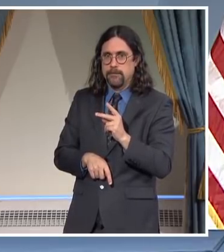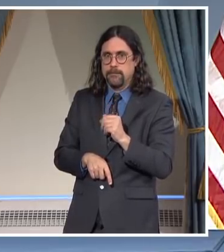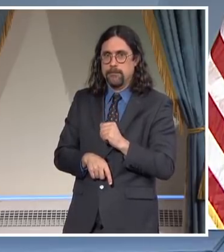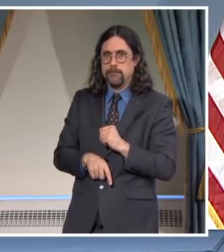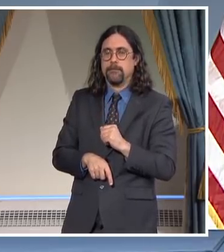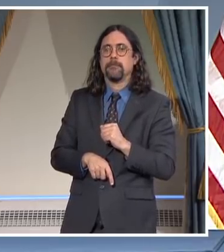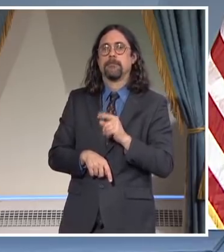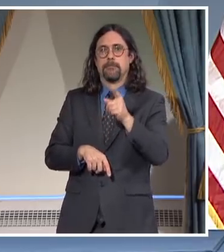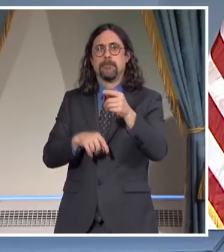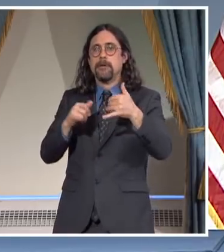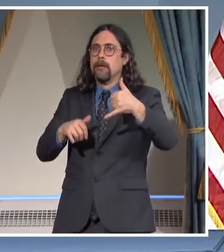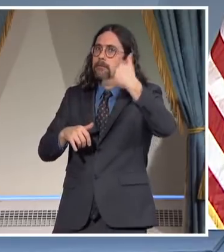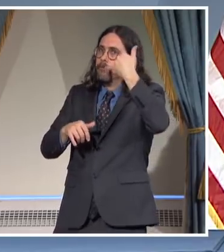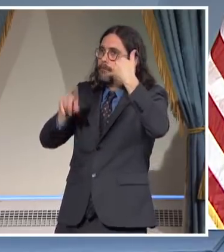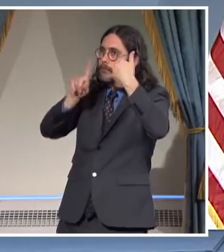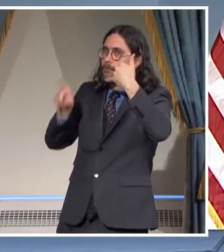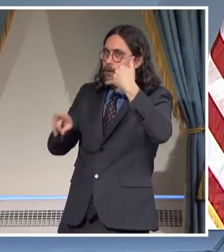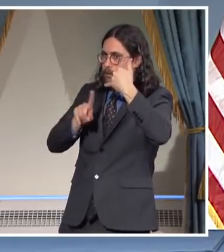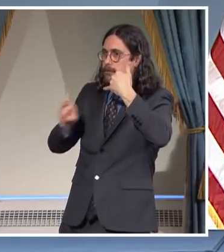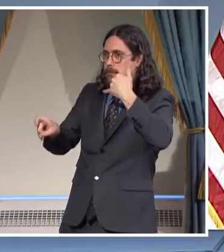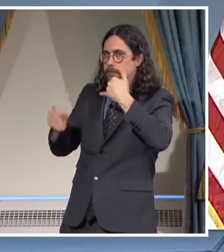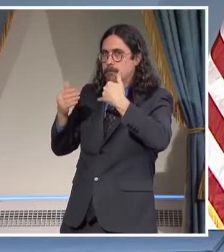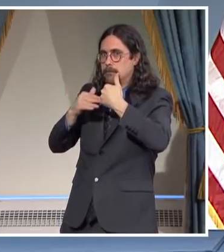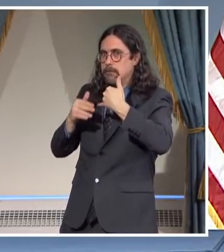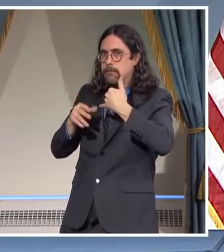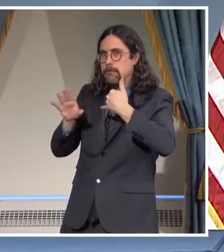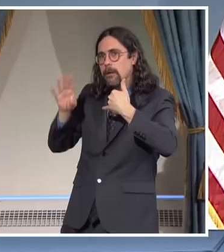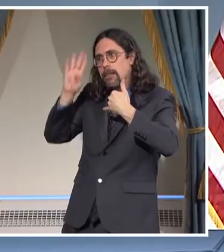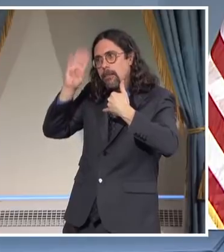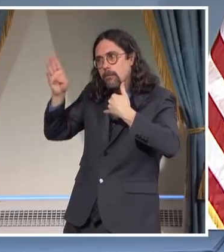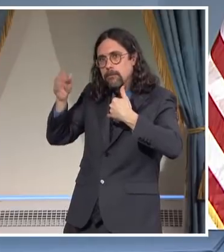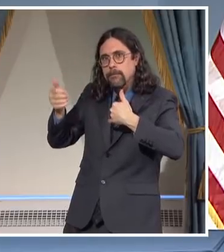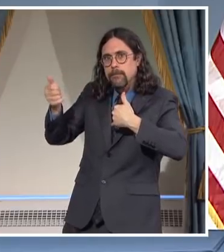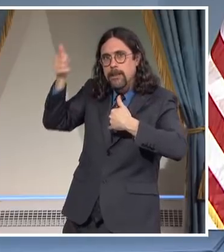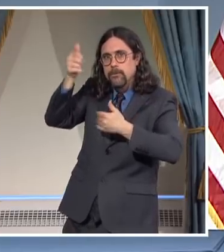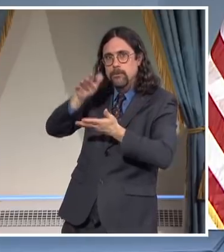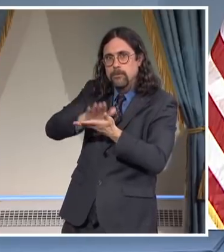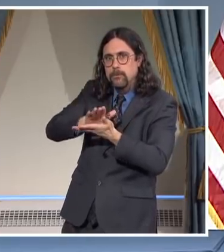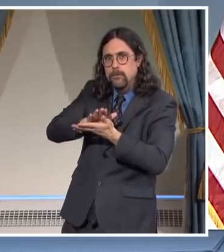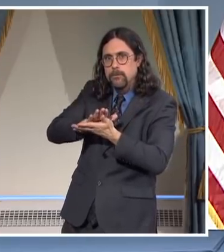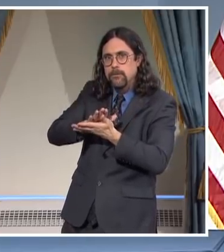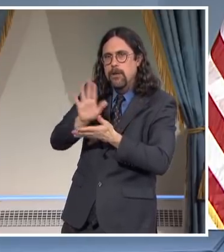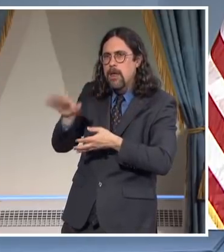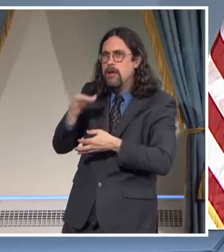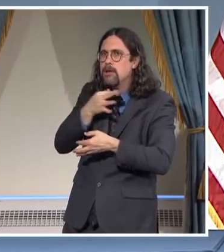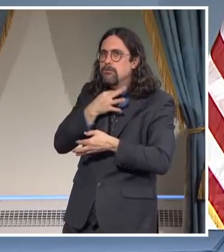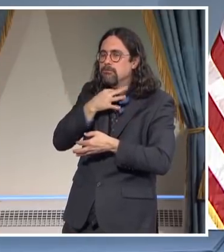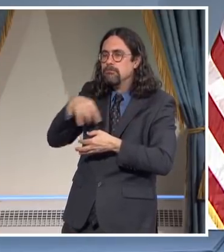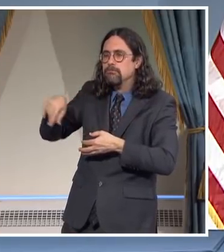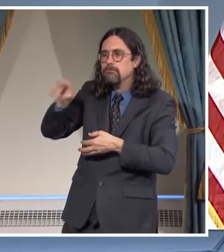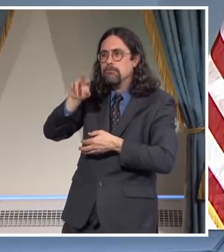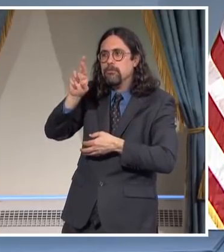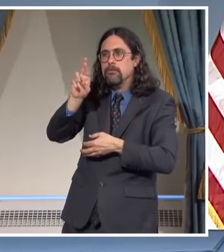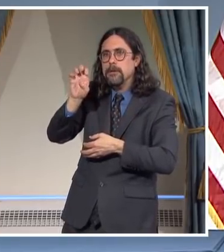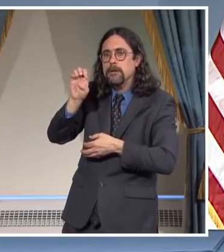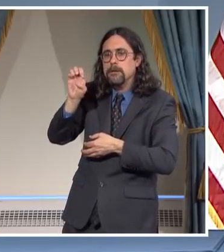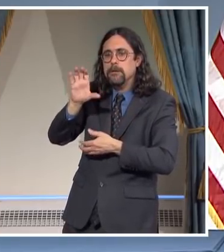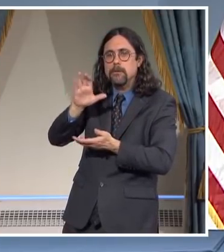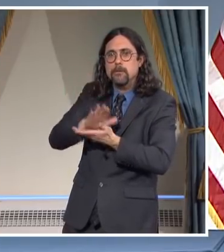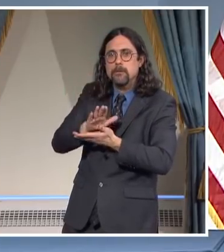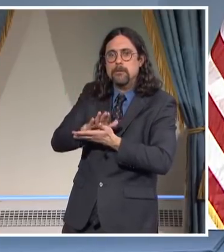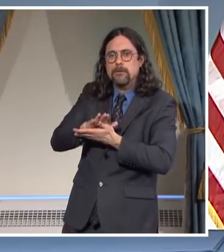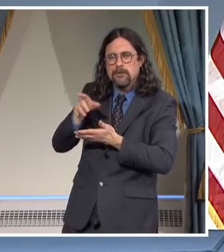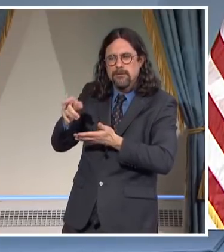what the total capacity in terms of how many kids total capacity is for the RECs. And then do you know what the